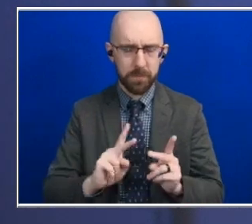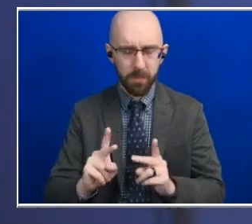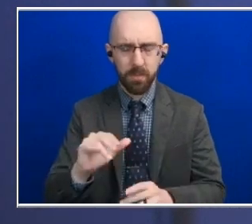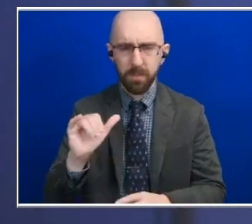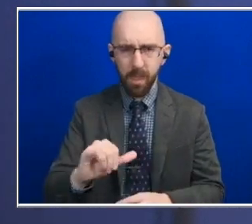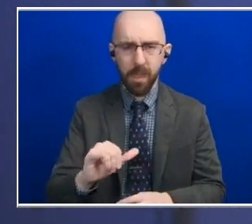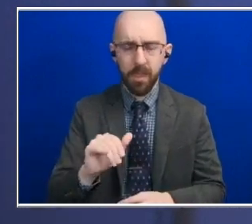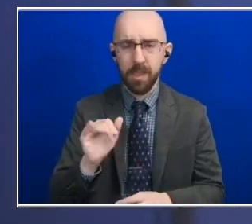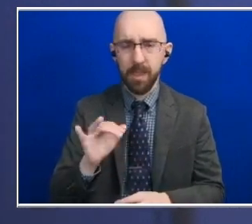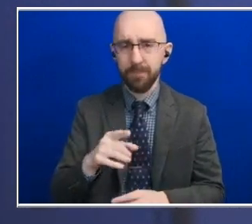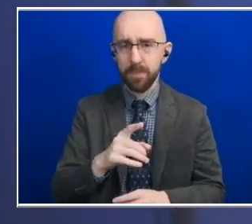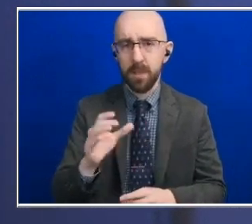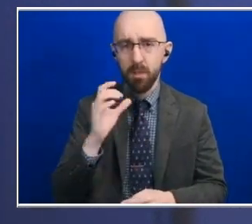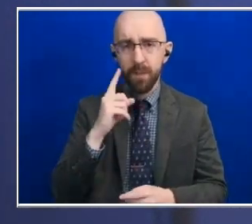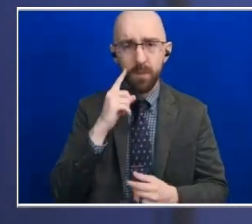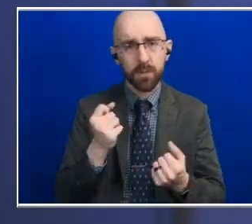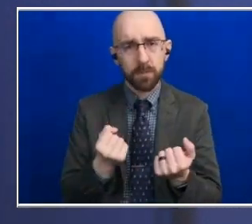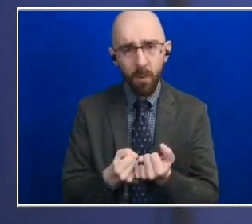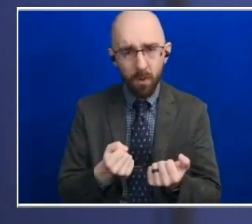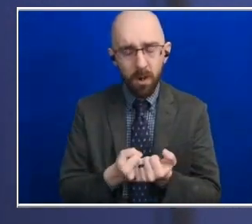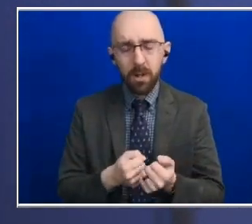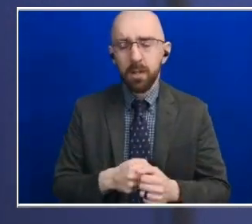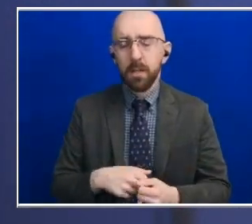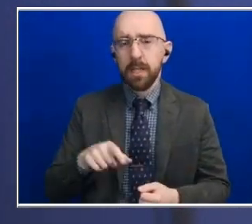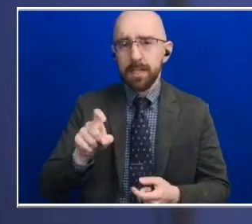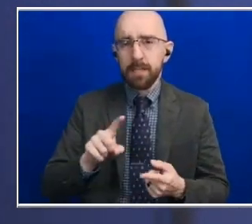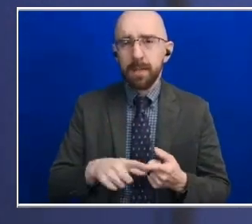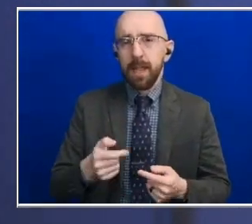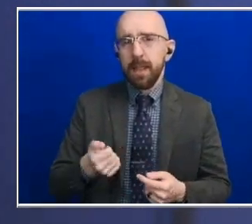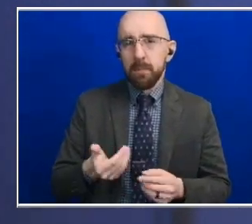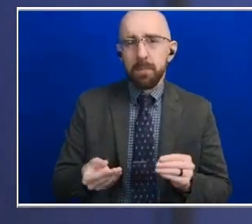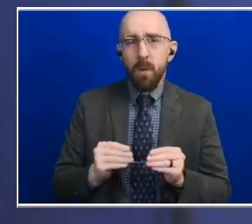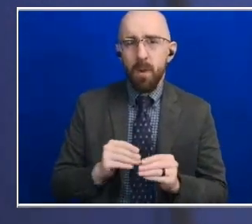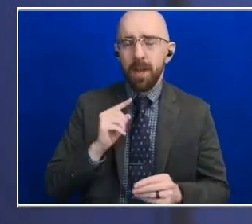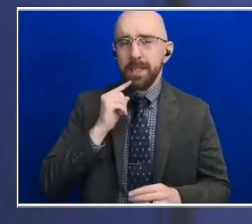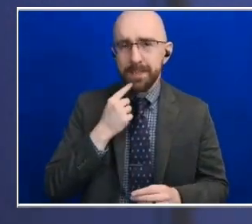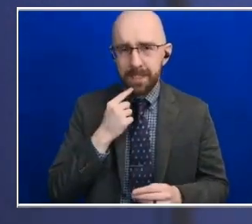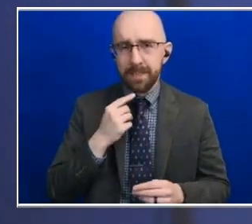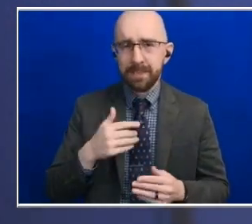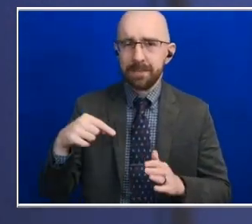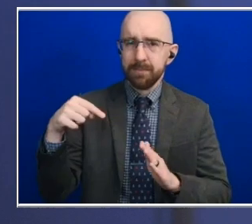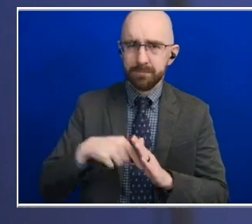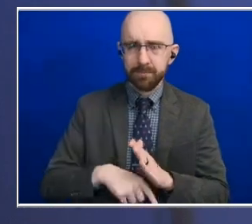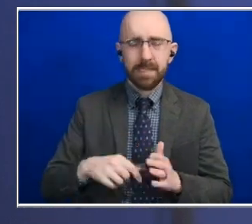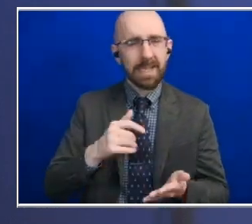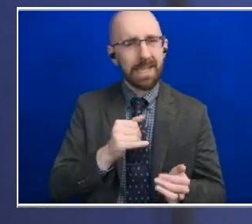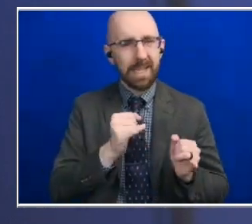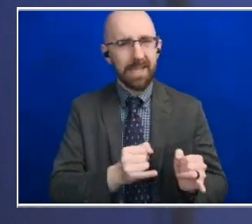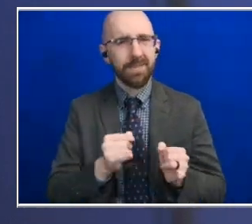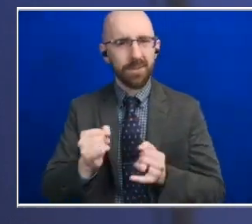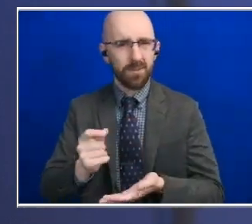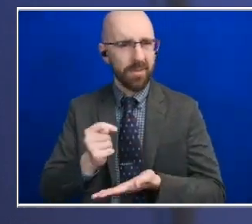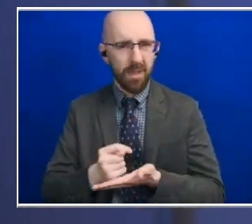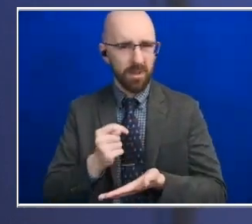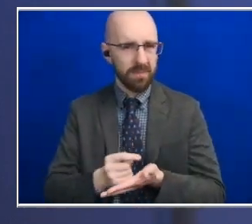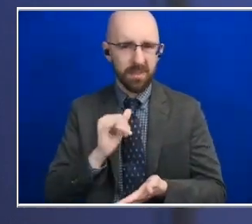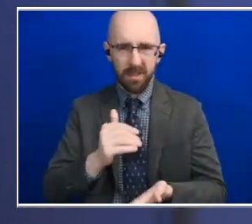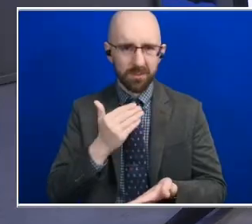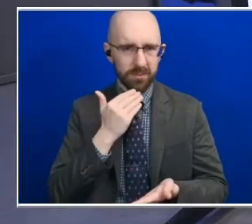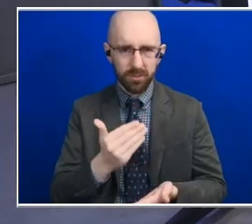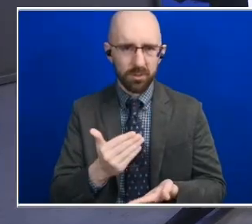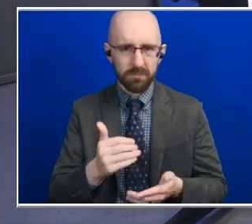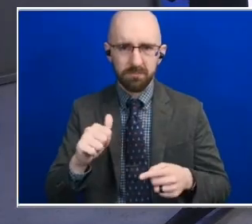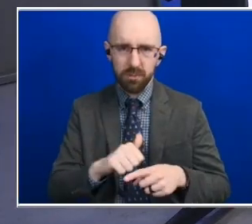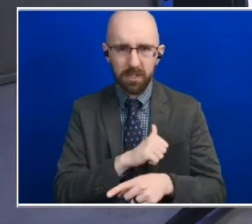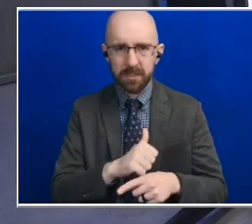for support that needs to be a little bit more intense in nature, I think an individual therapy is always a good practice. Yeah.